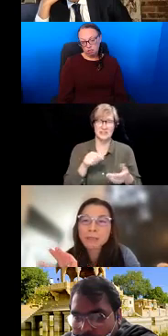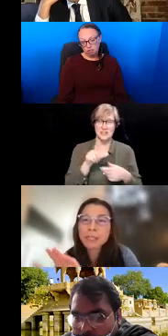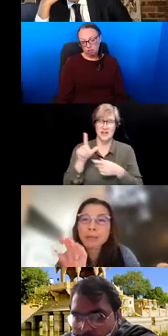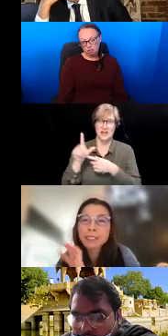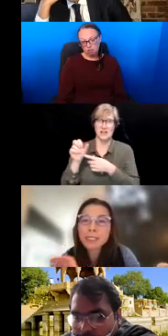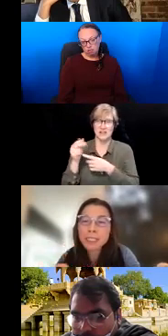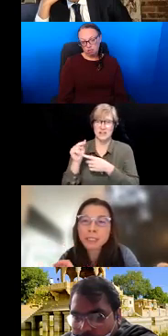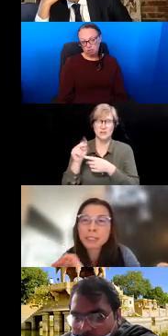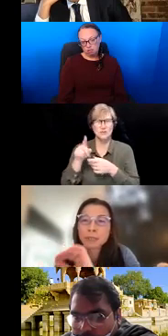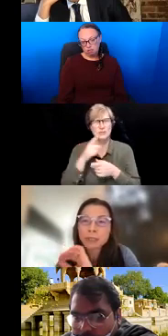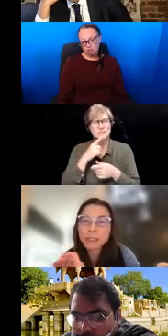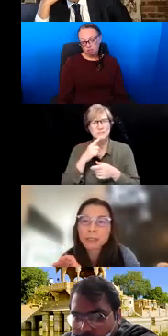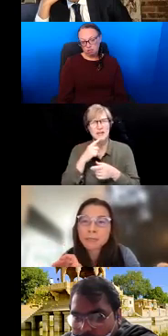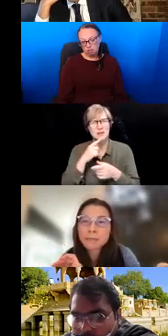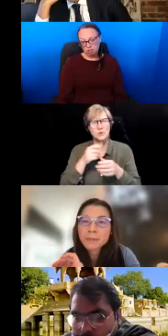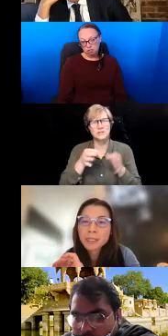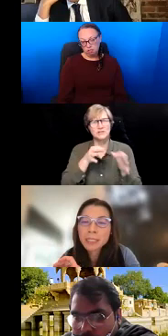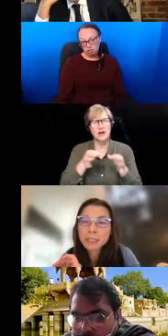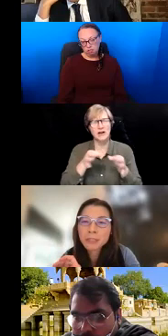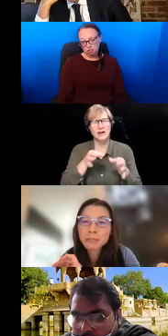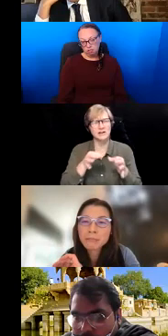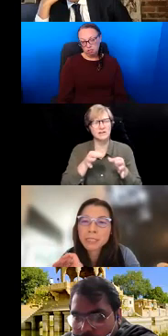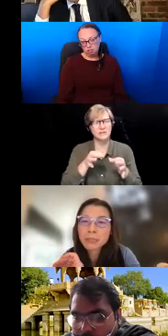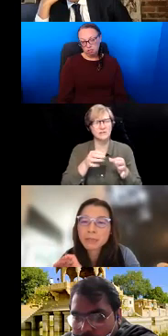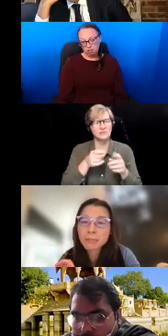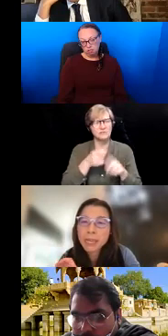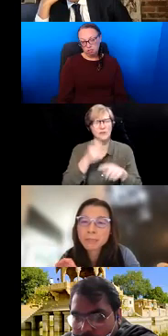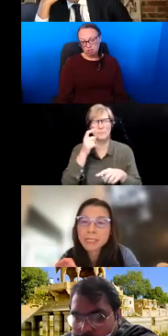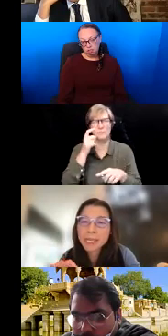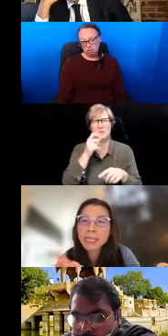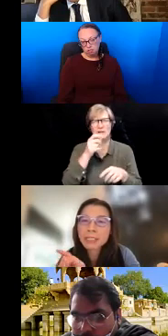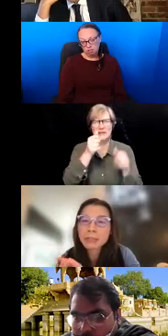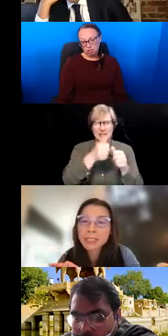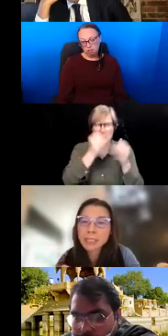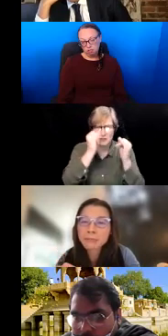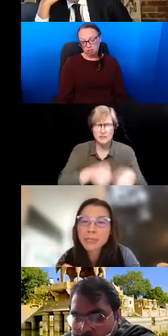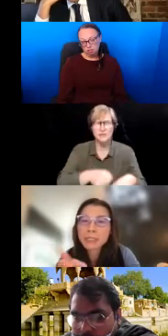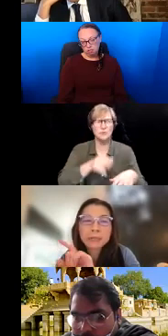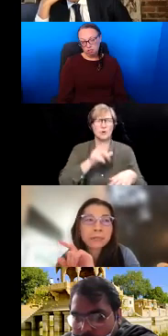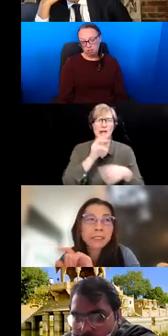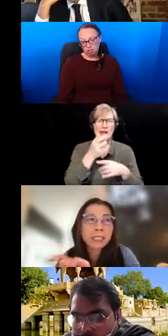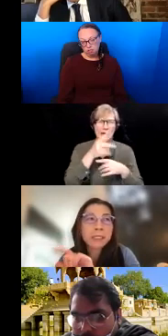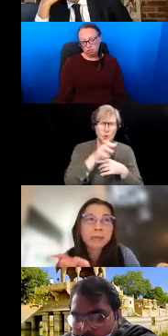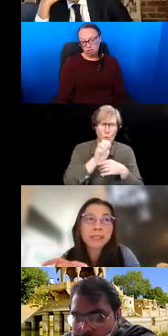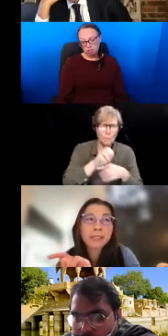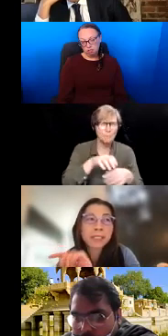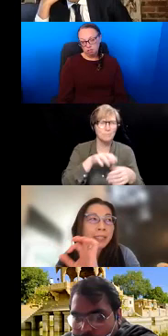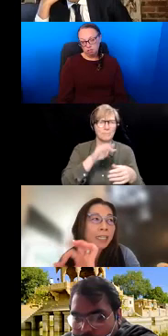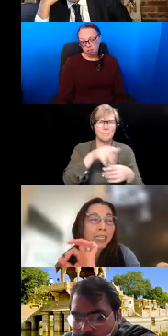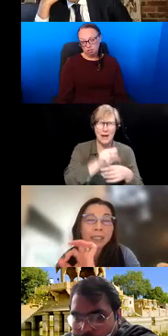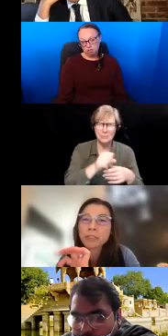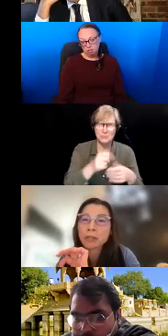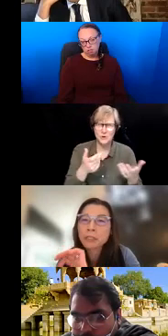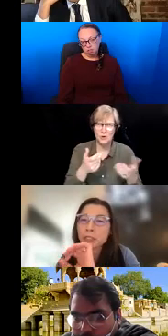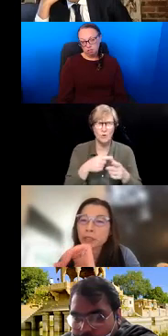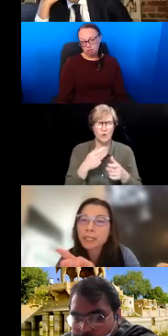said it was defined based on individual connectomic sort of maps, and you identify, so can the